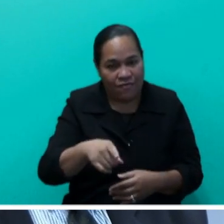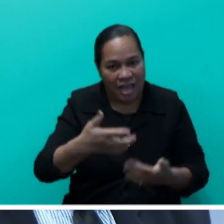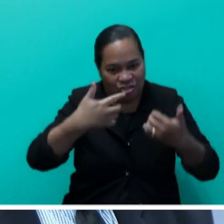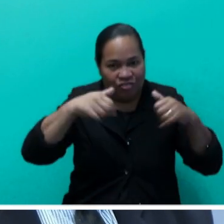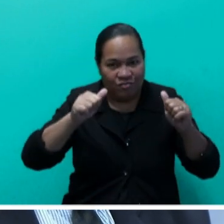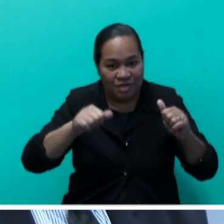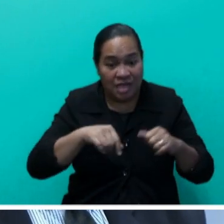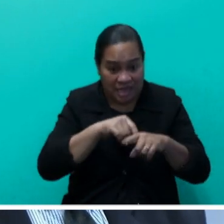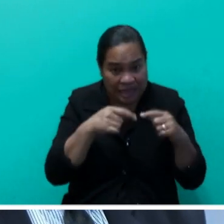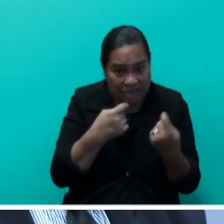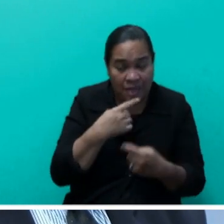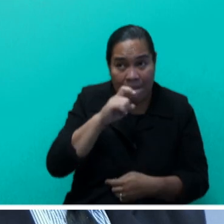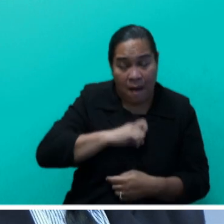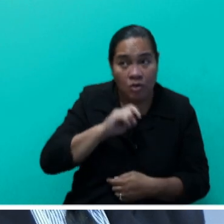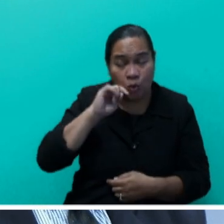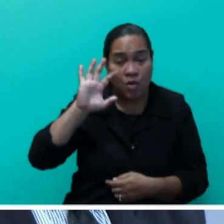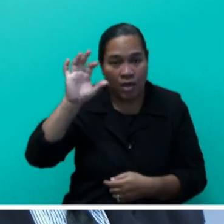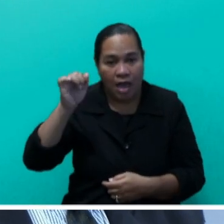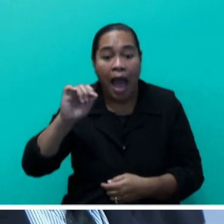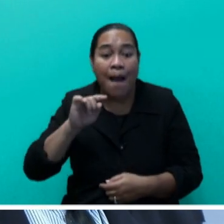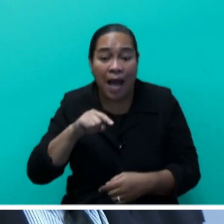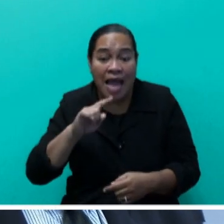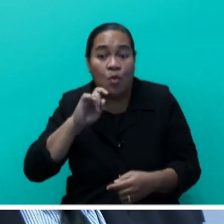promise for after the World Cup.